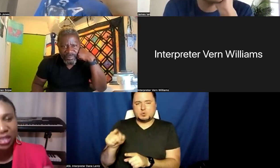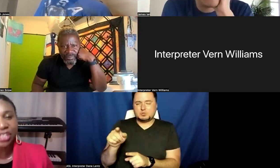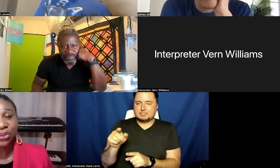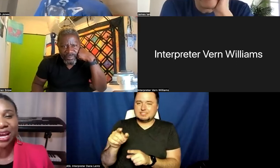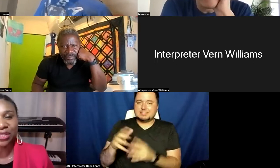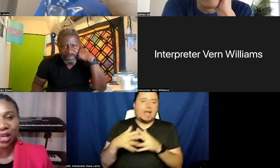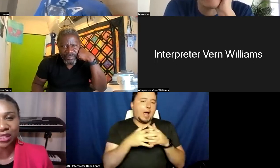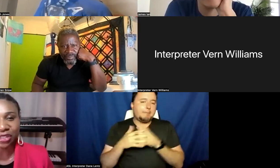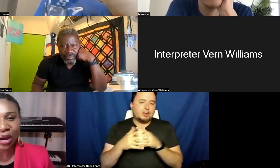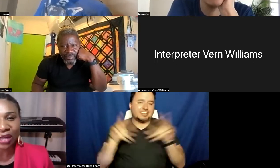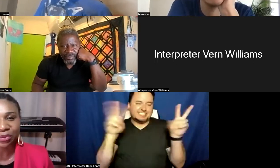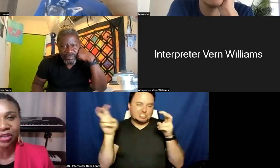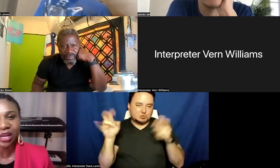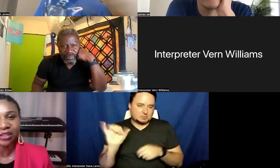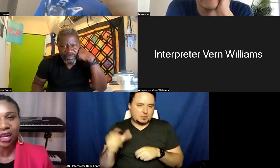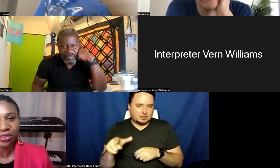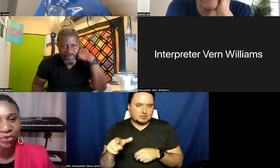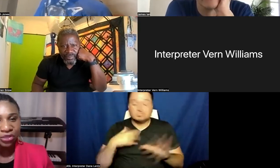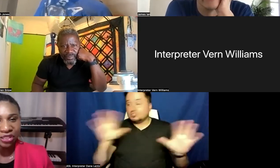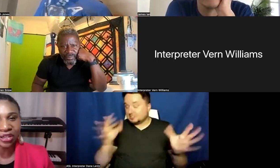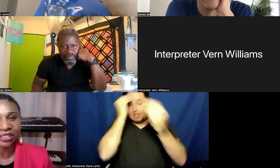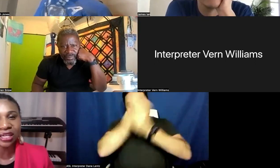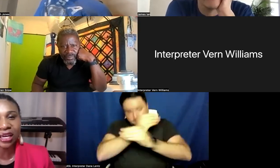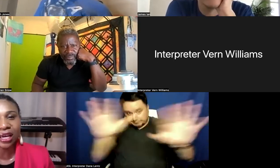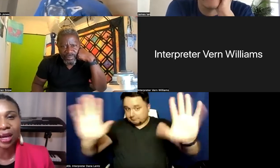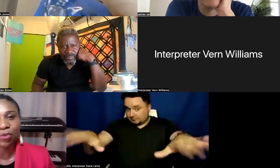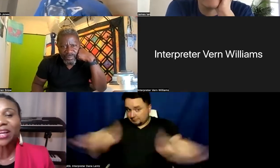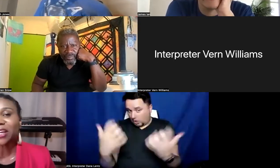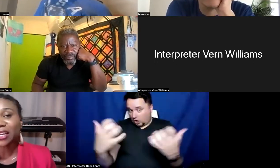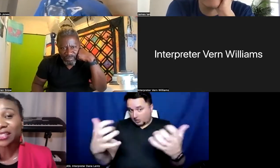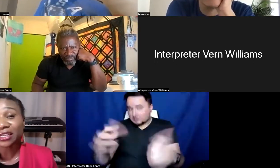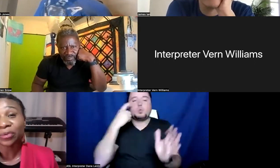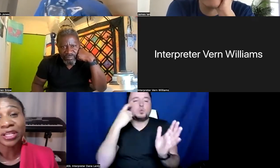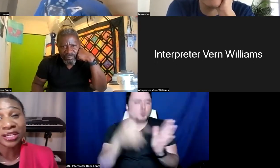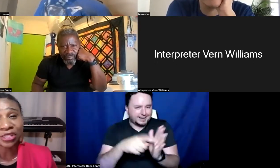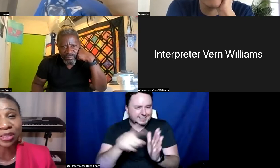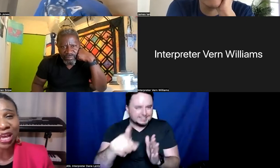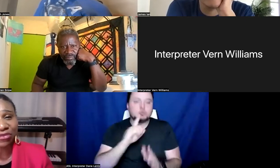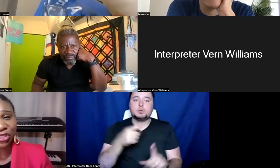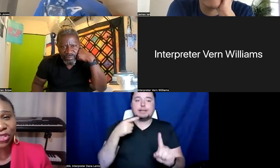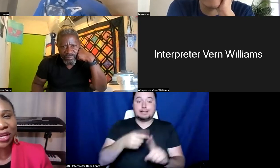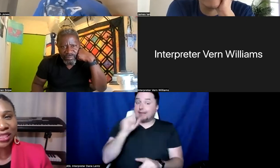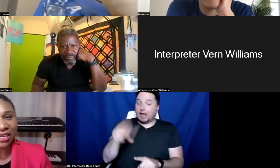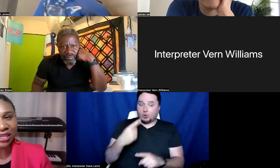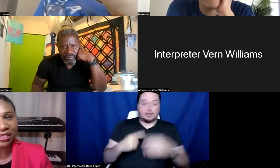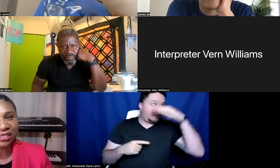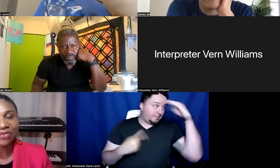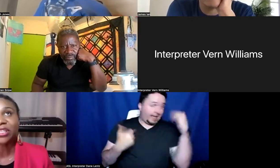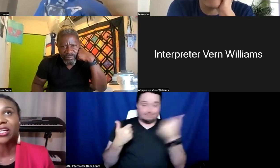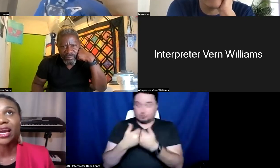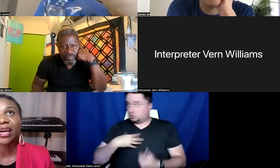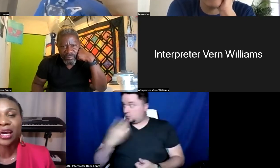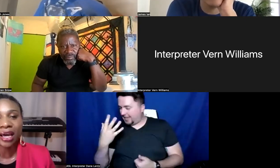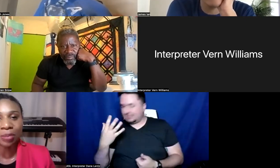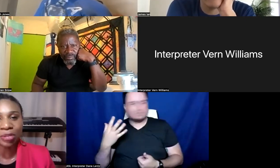American issues as well. So I just want to let the folks in the audience recognize that it really isn't just a Black versus white thing. It is